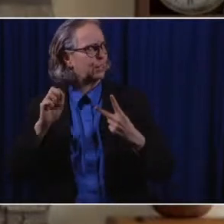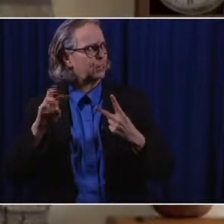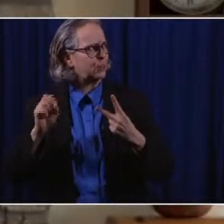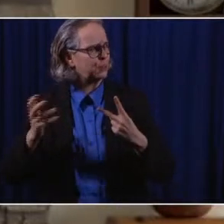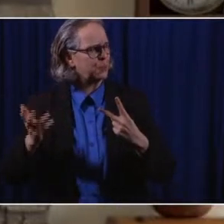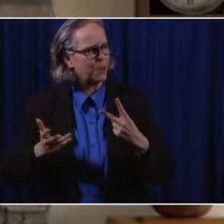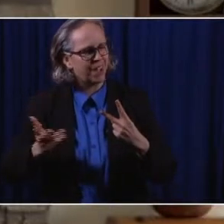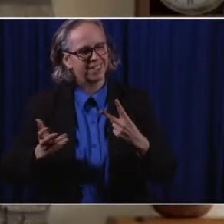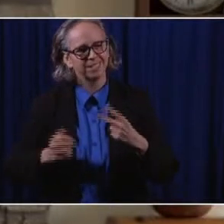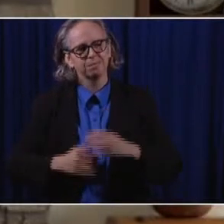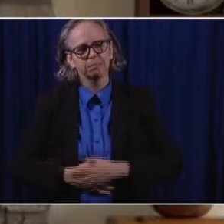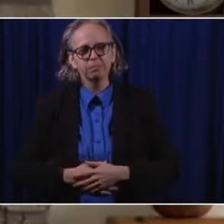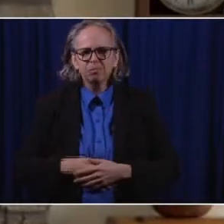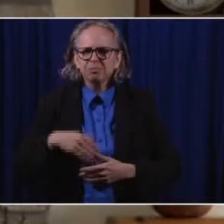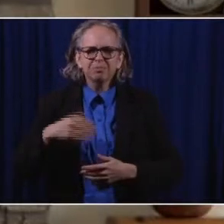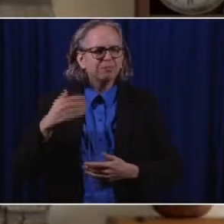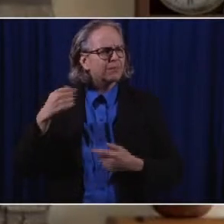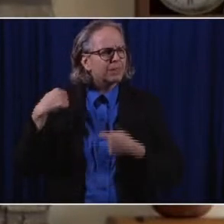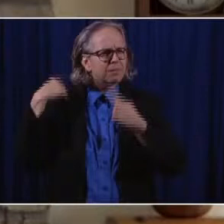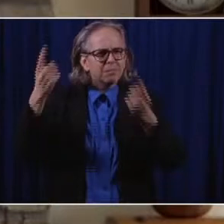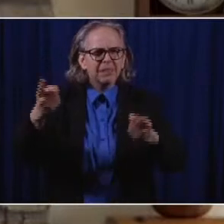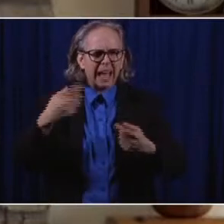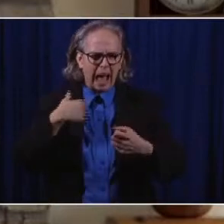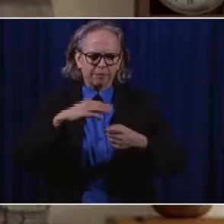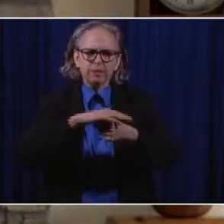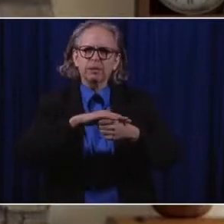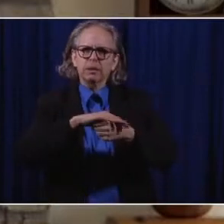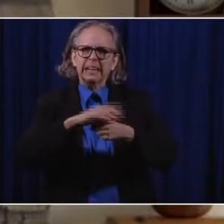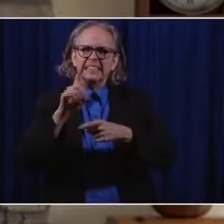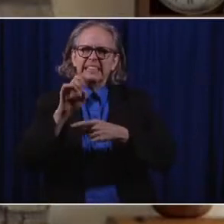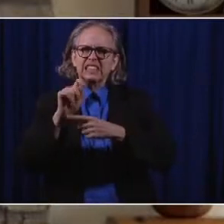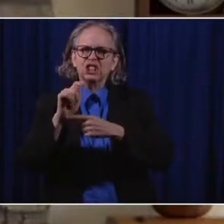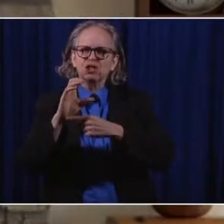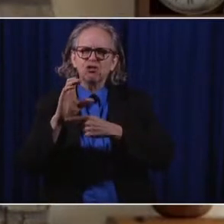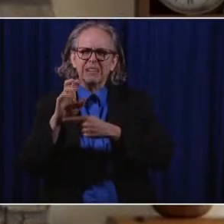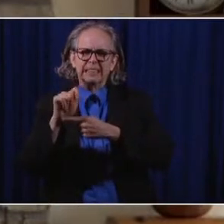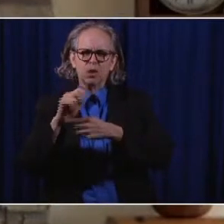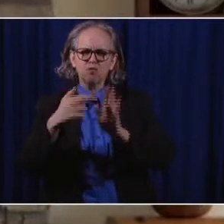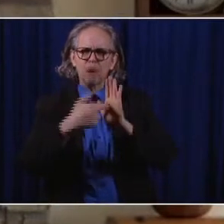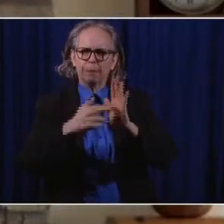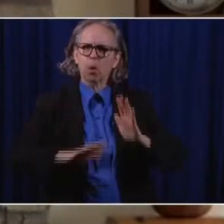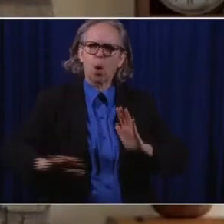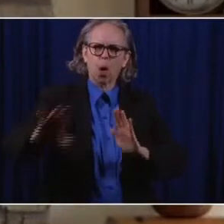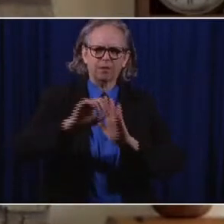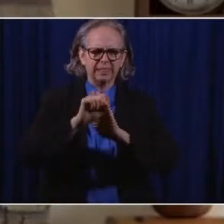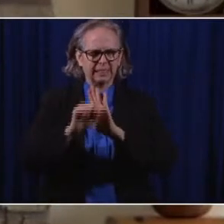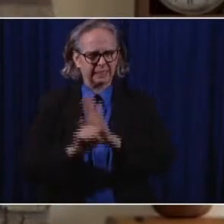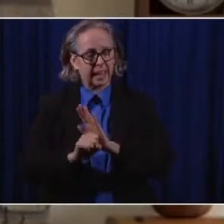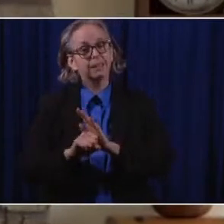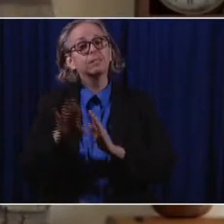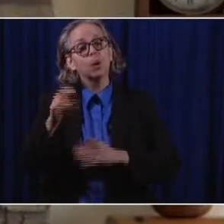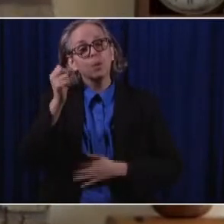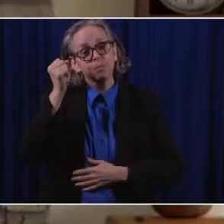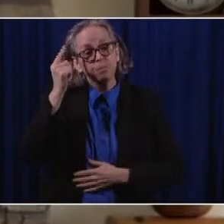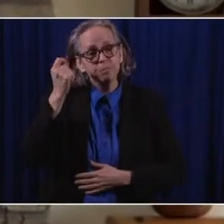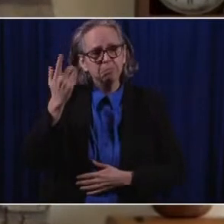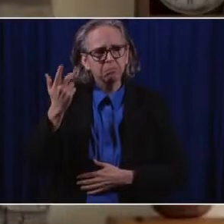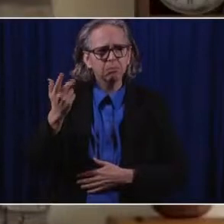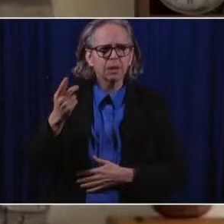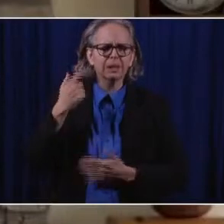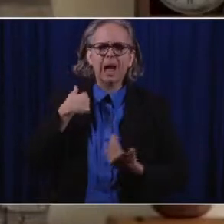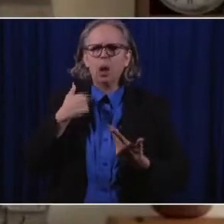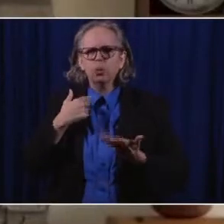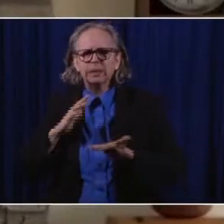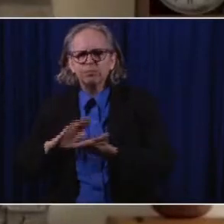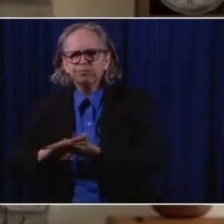out throughout the state as they've done in the past and just randomly go into retail establishments all over rural